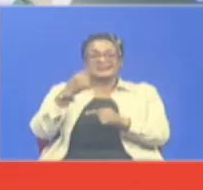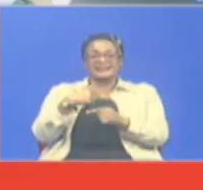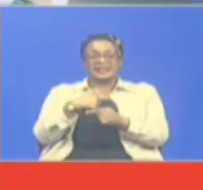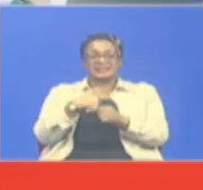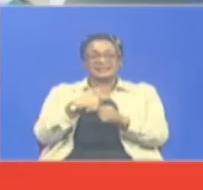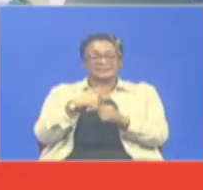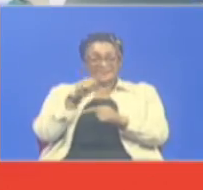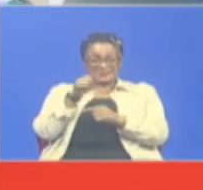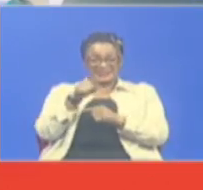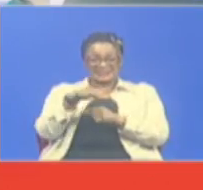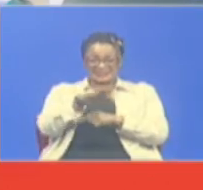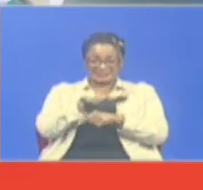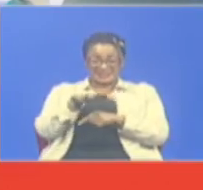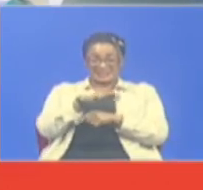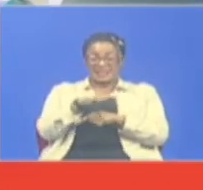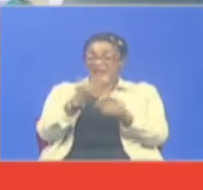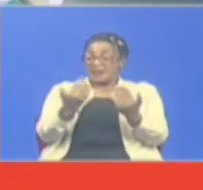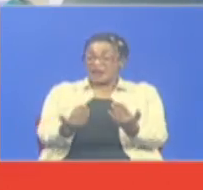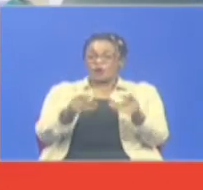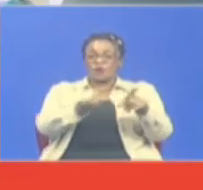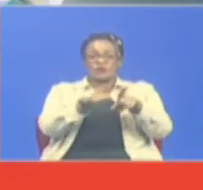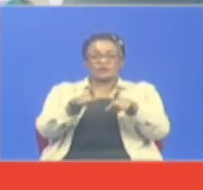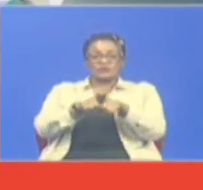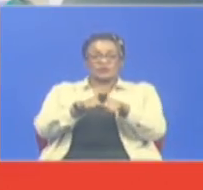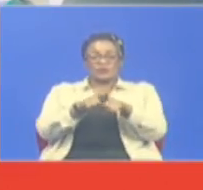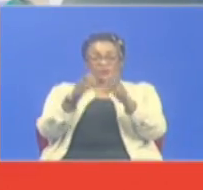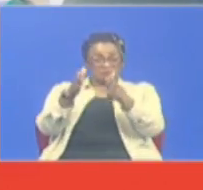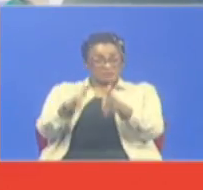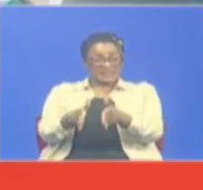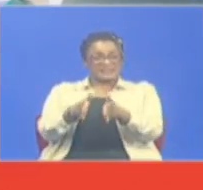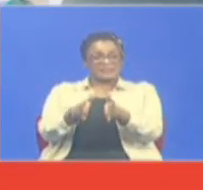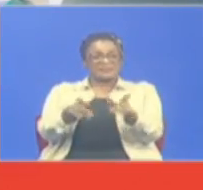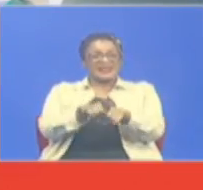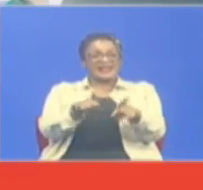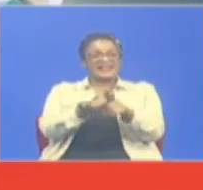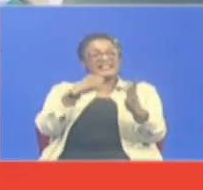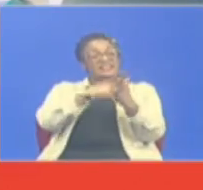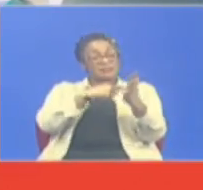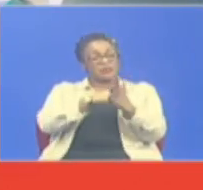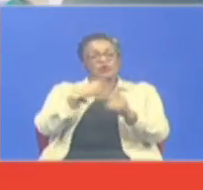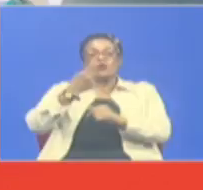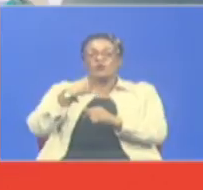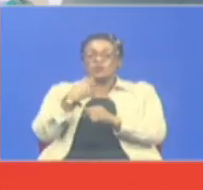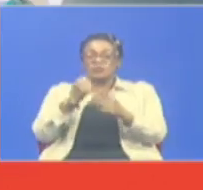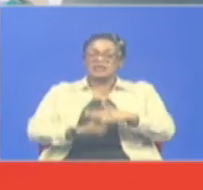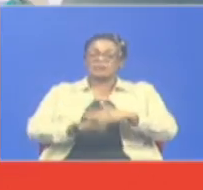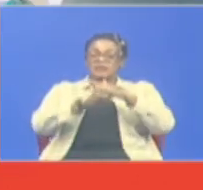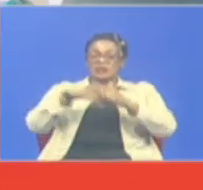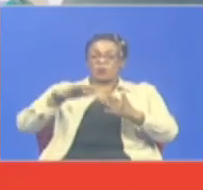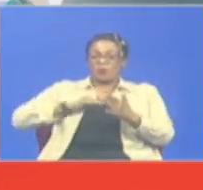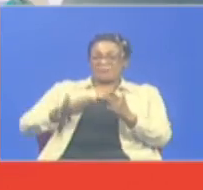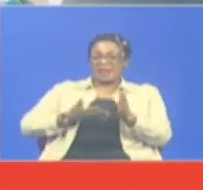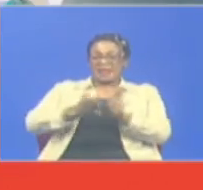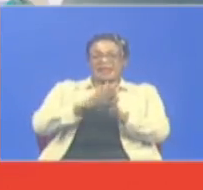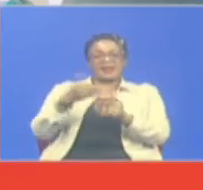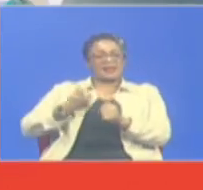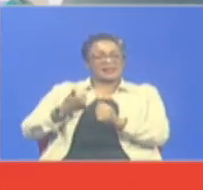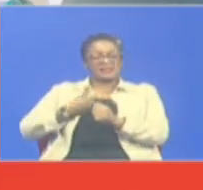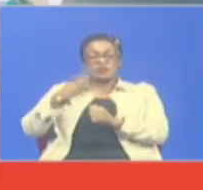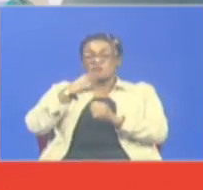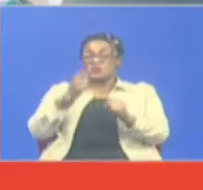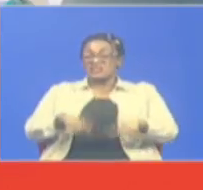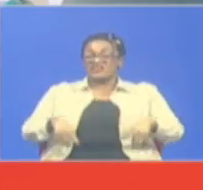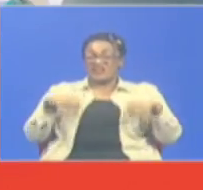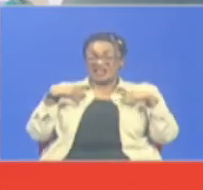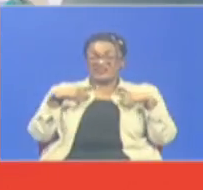particular space right now. You also, as a person and a champion who has been supporting women and girls who survive sexual violence in